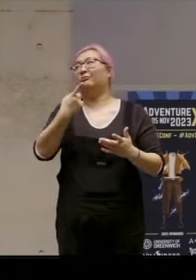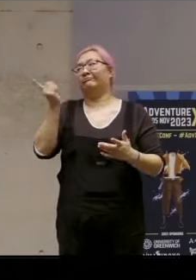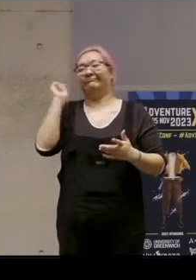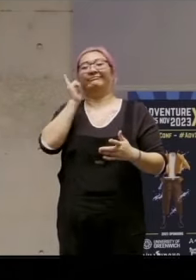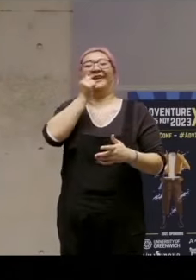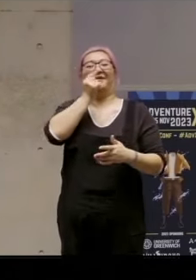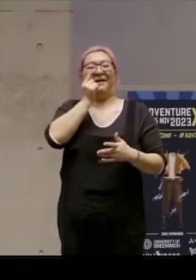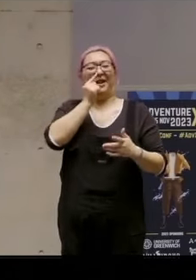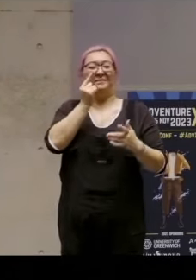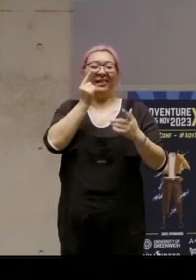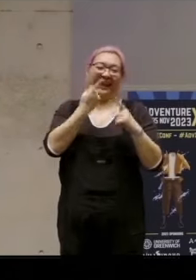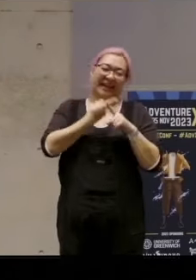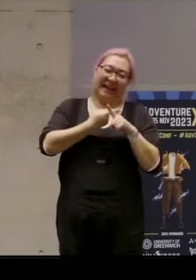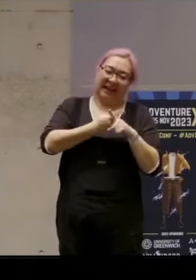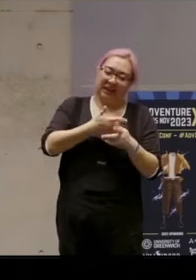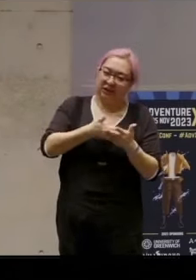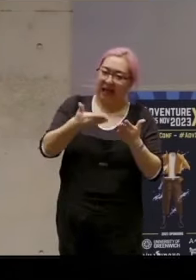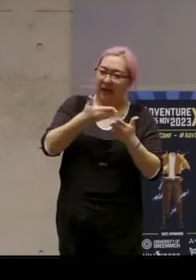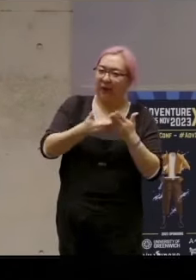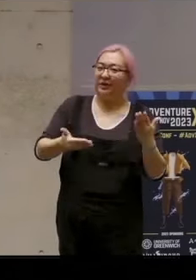website.